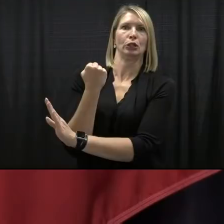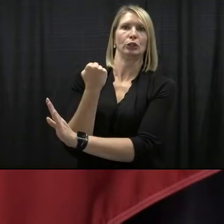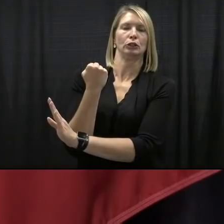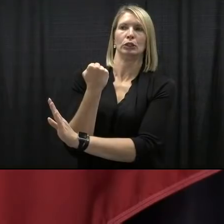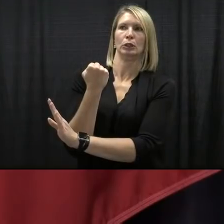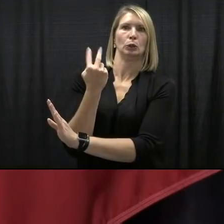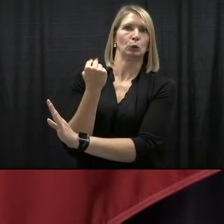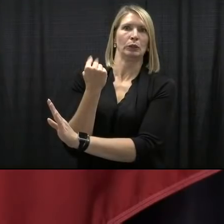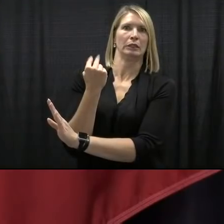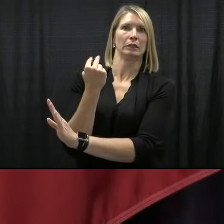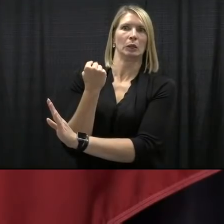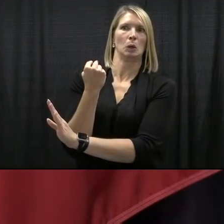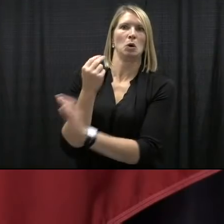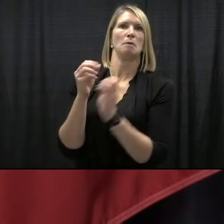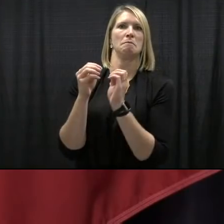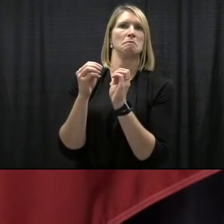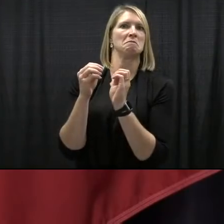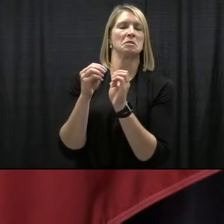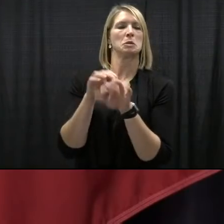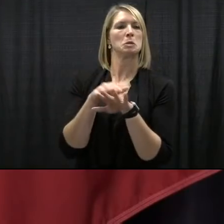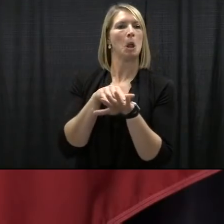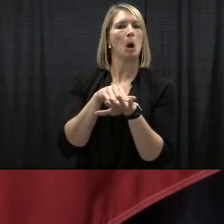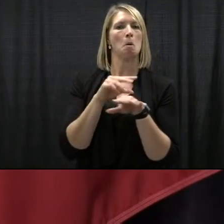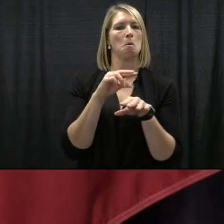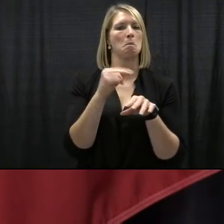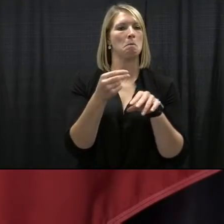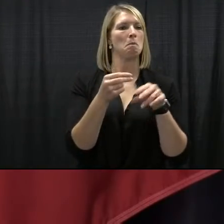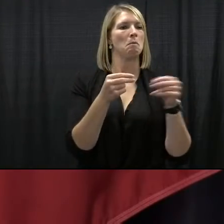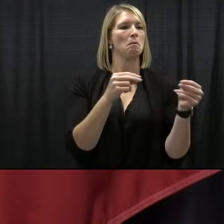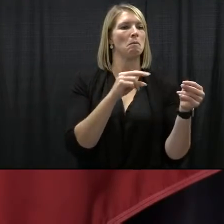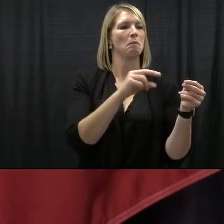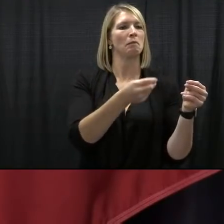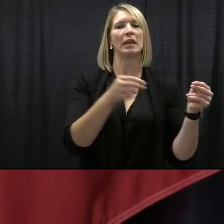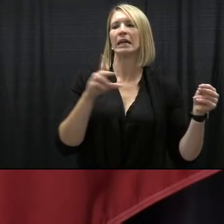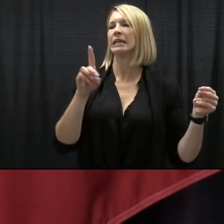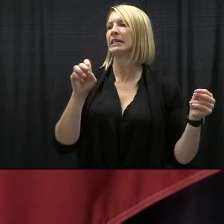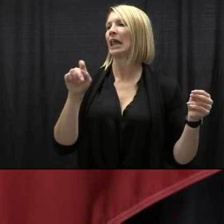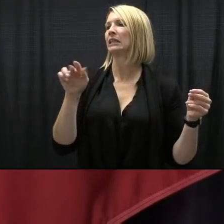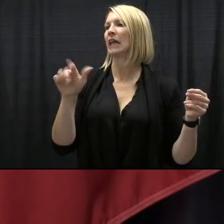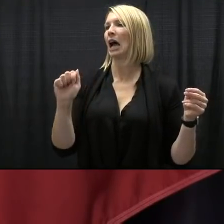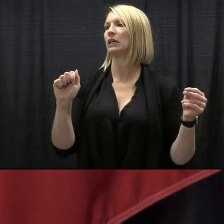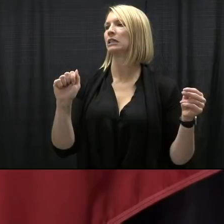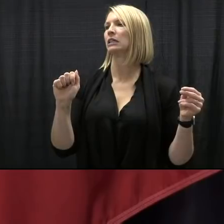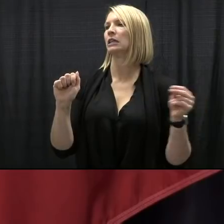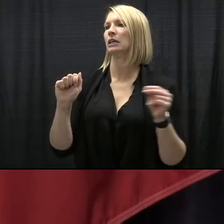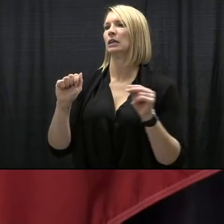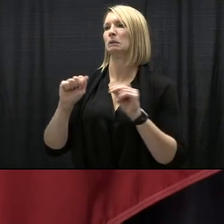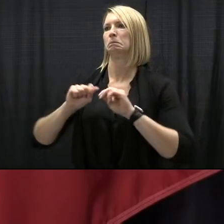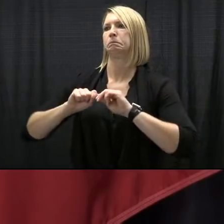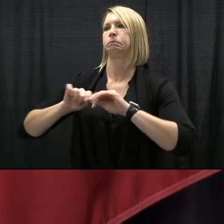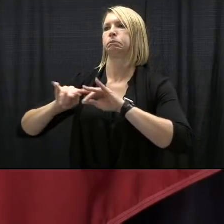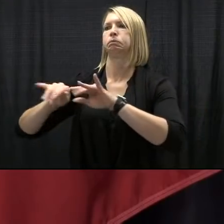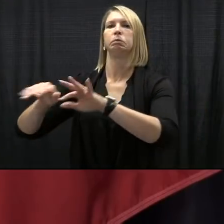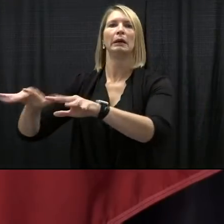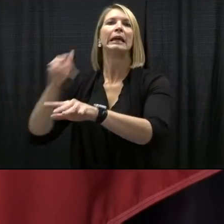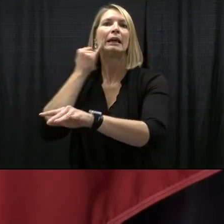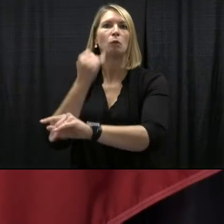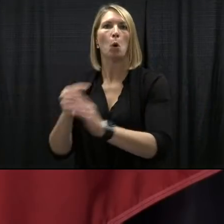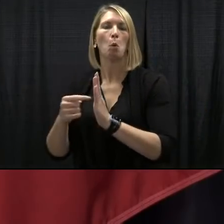easier and it spreads faster. The emerging evidence on Delta tells us that one dose alone does not provide sufficient